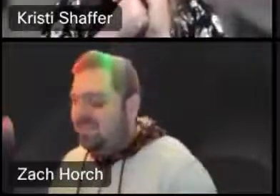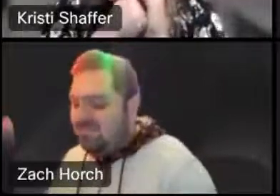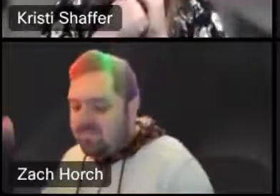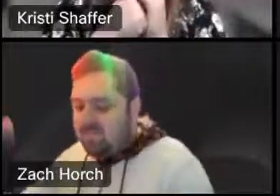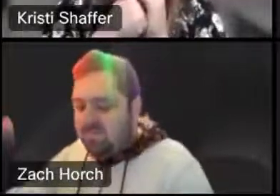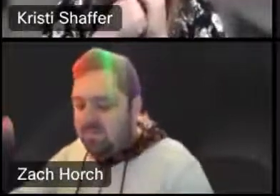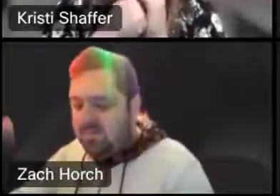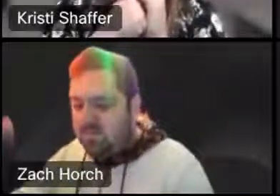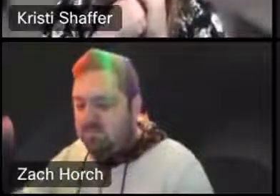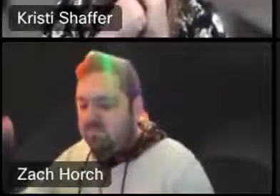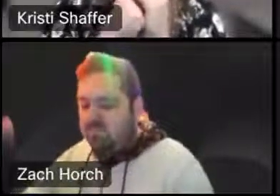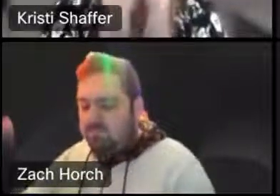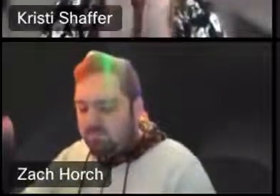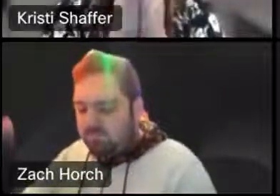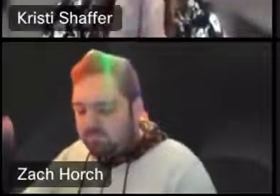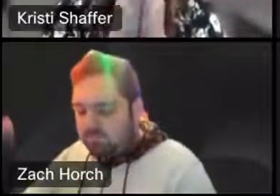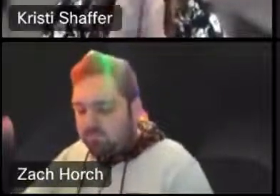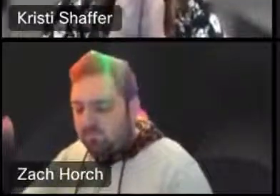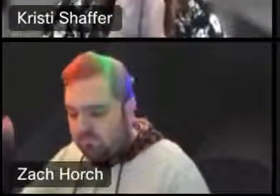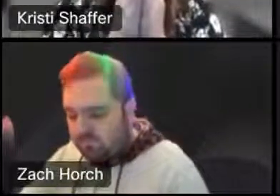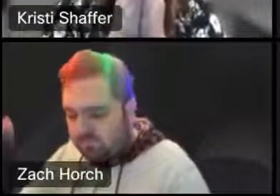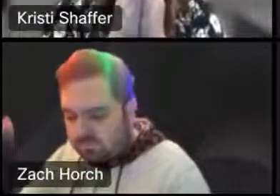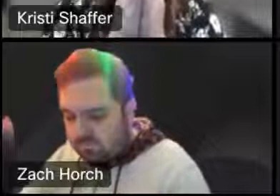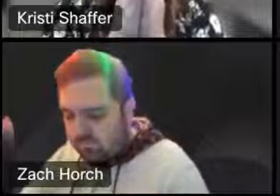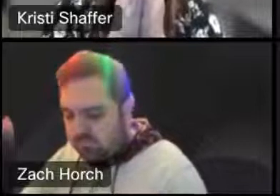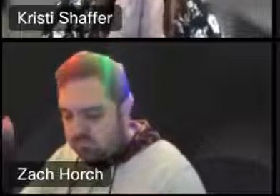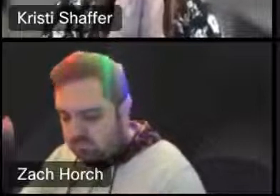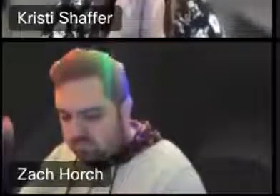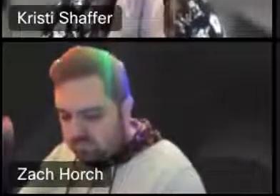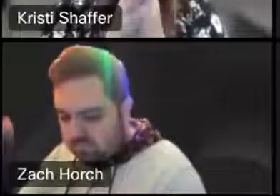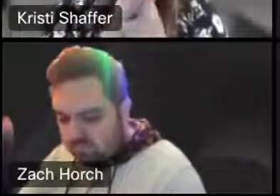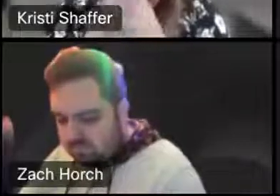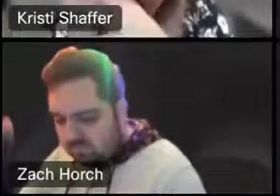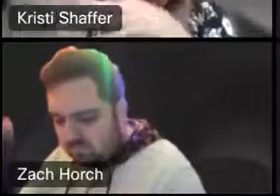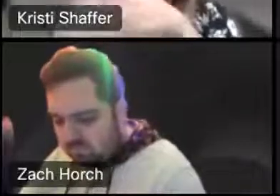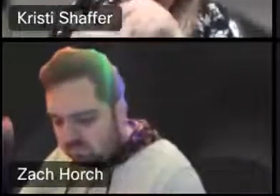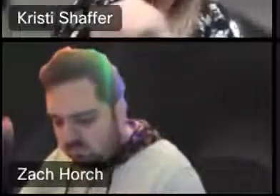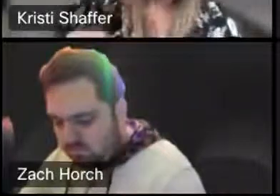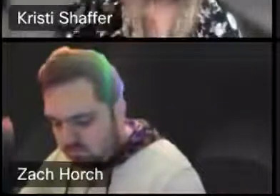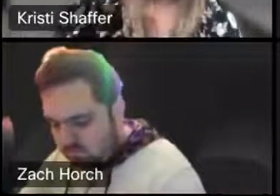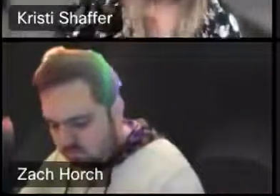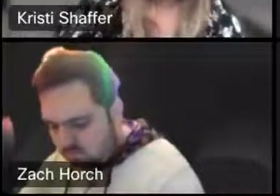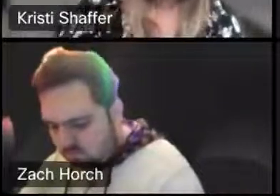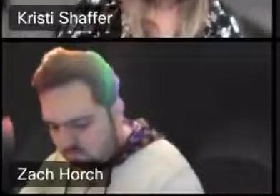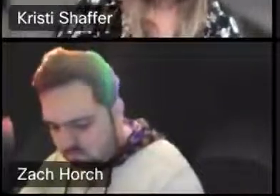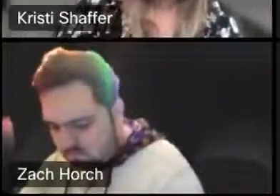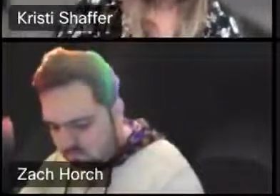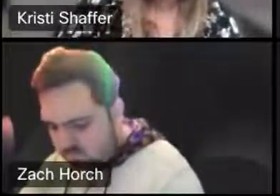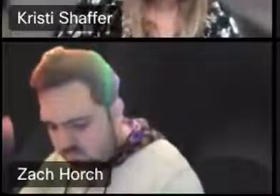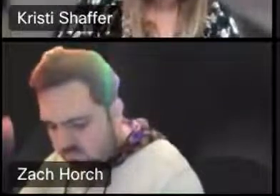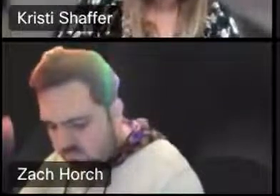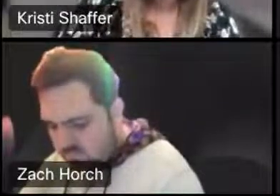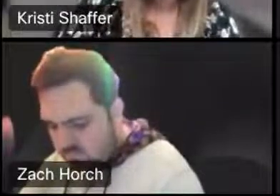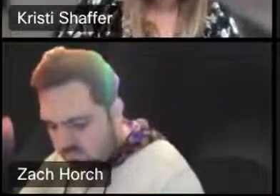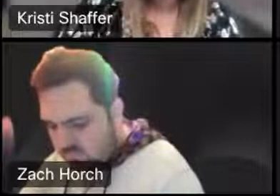around. I heard someone, I think that's John Decker, when I walked into the room there, because I don't, there's again a number of vendors that I have not met in person or did